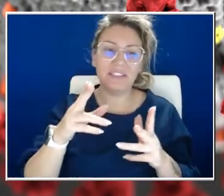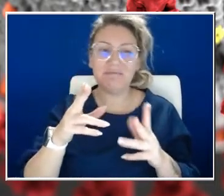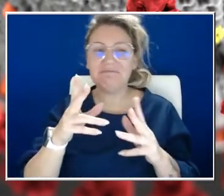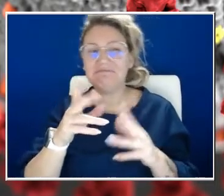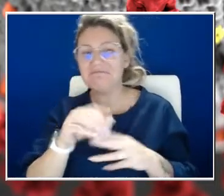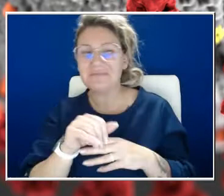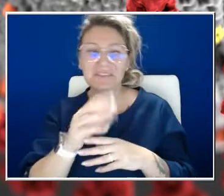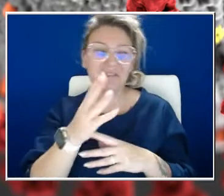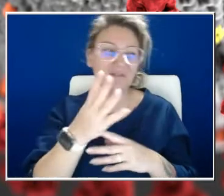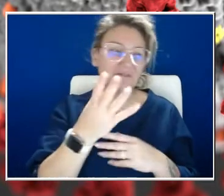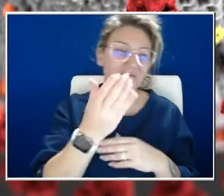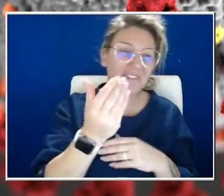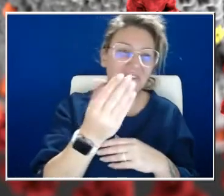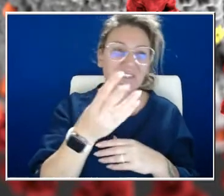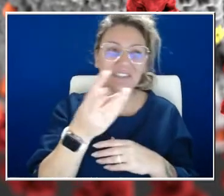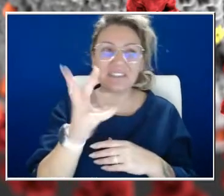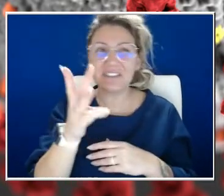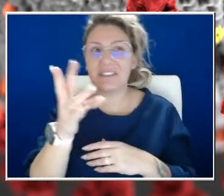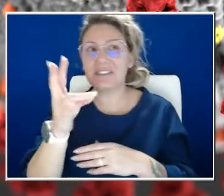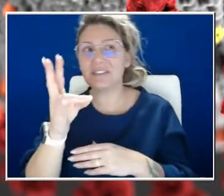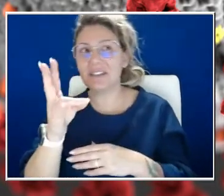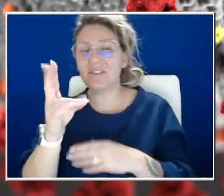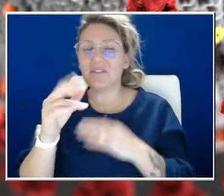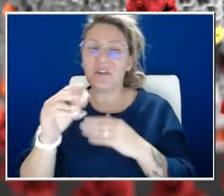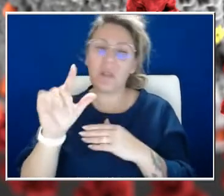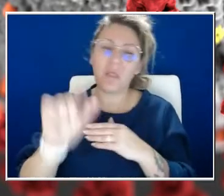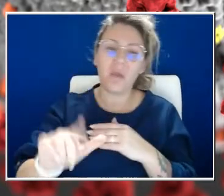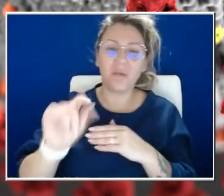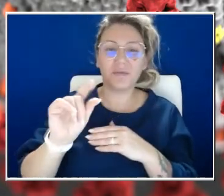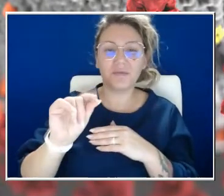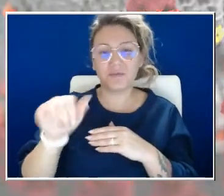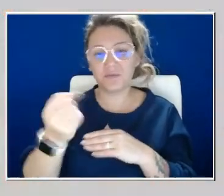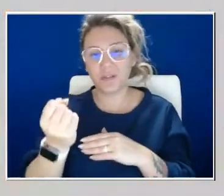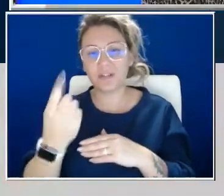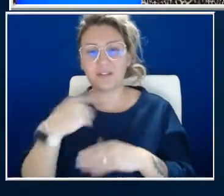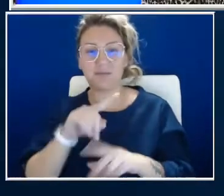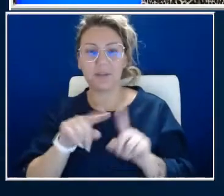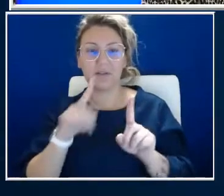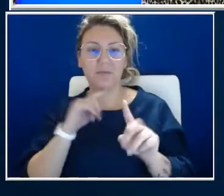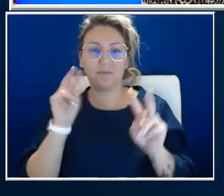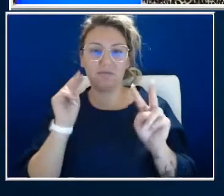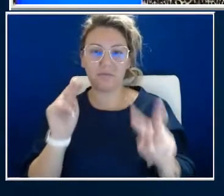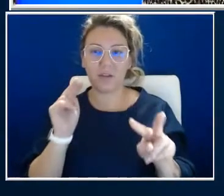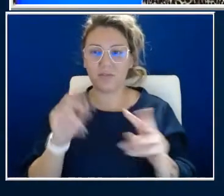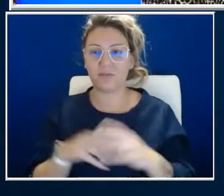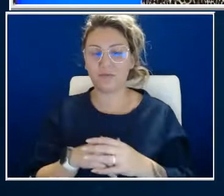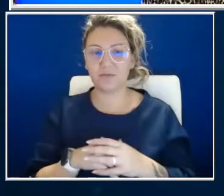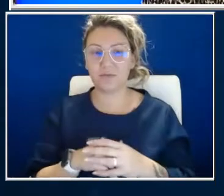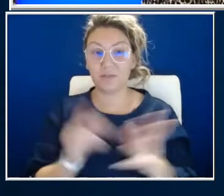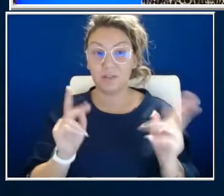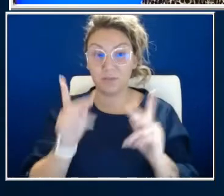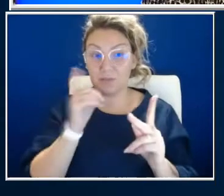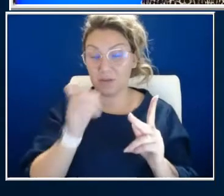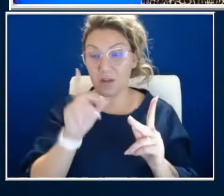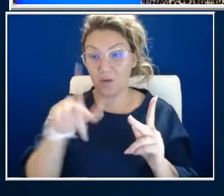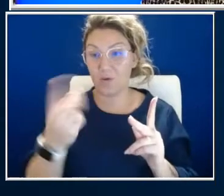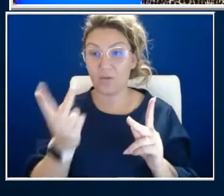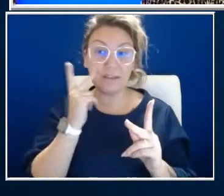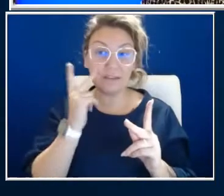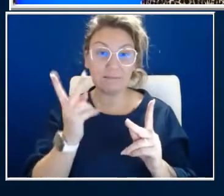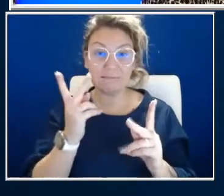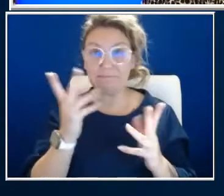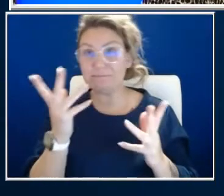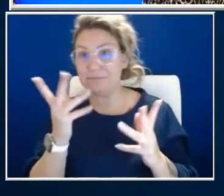not going to be increasing, but we're certainly always monitoring for that. Yeah, as people are getting sick, they're not just getting tested for COVID. They're going back